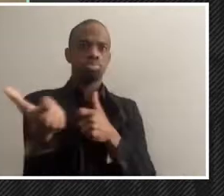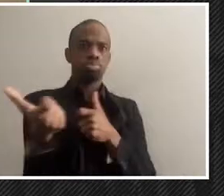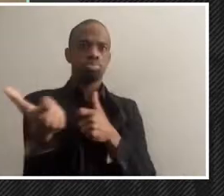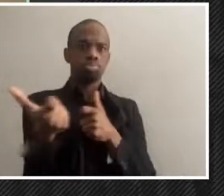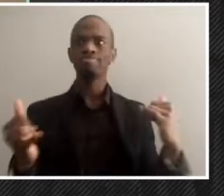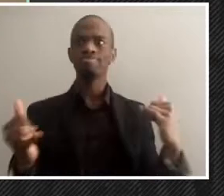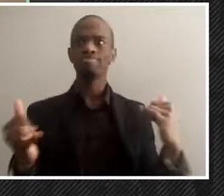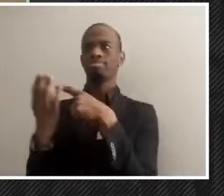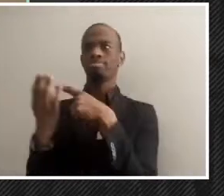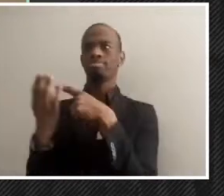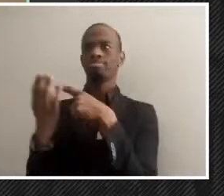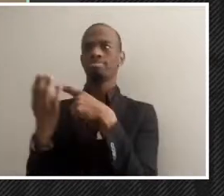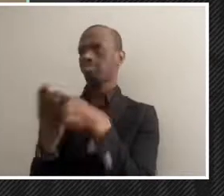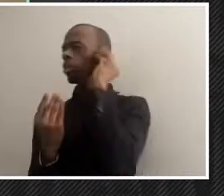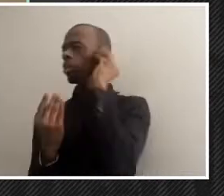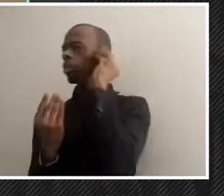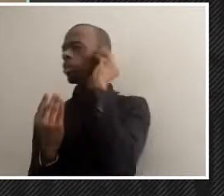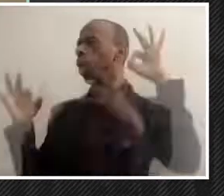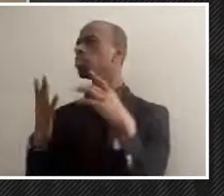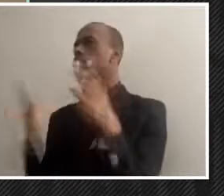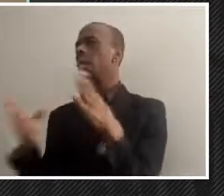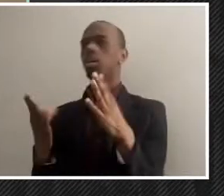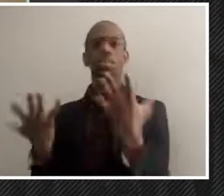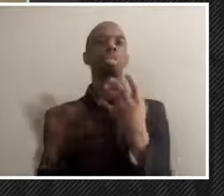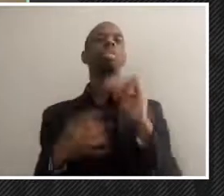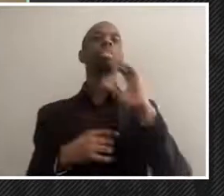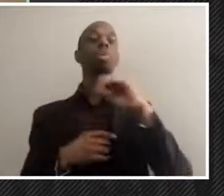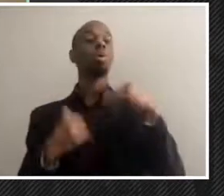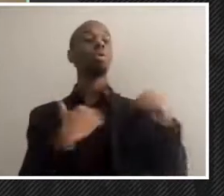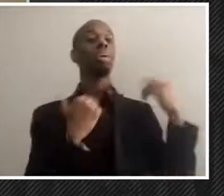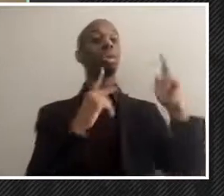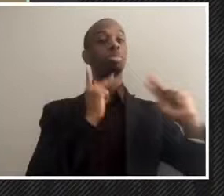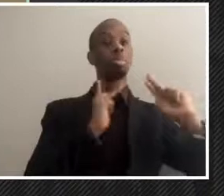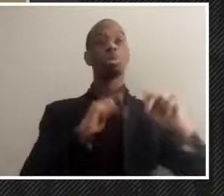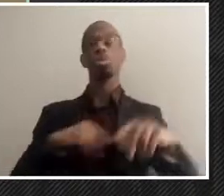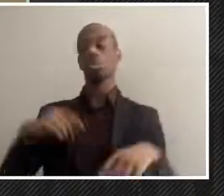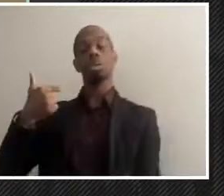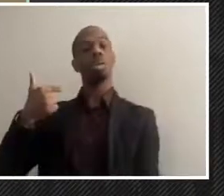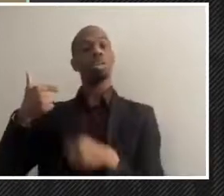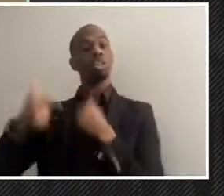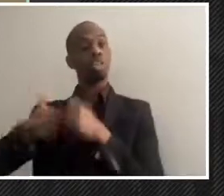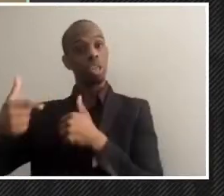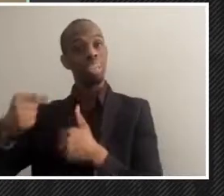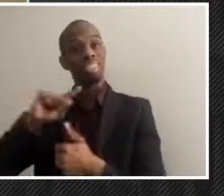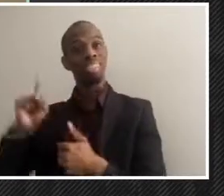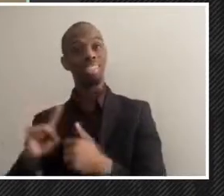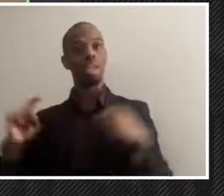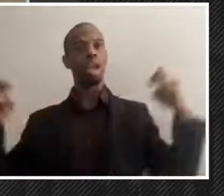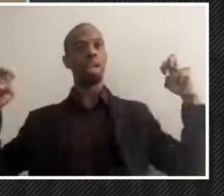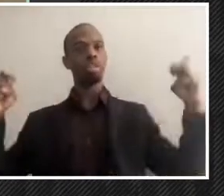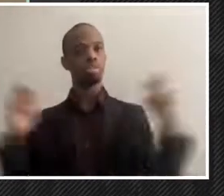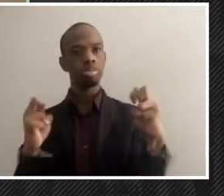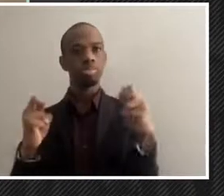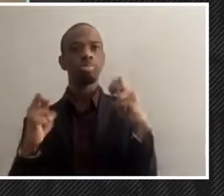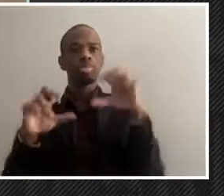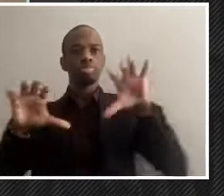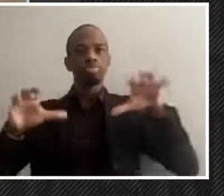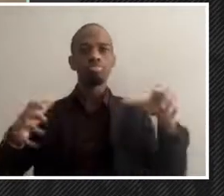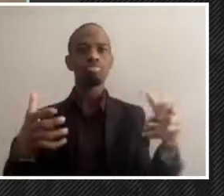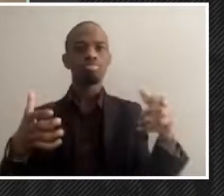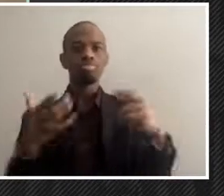Z looking to impacted people as experts and leaders. For them, authentic representation is the impacted